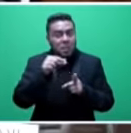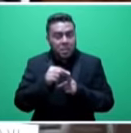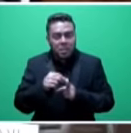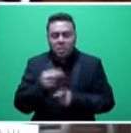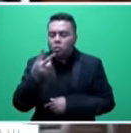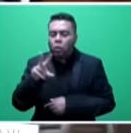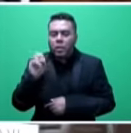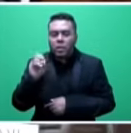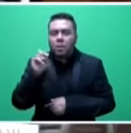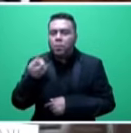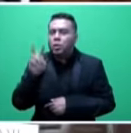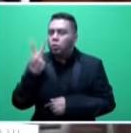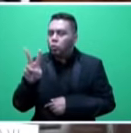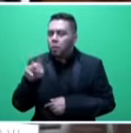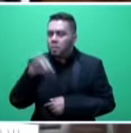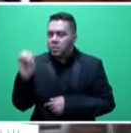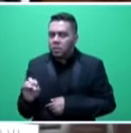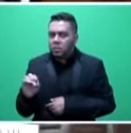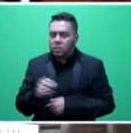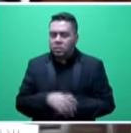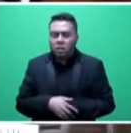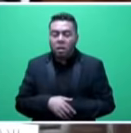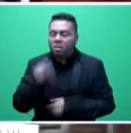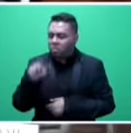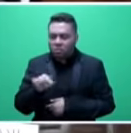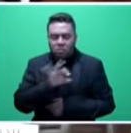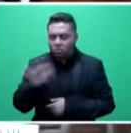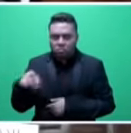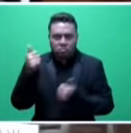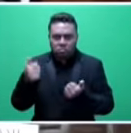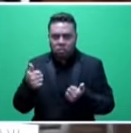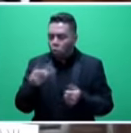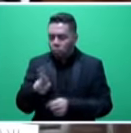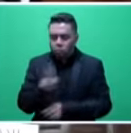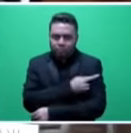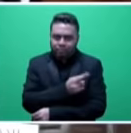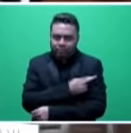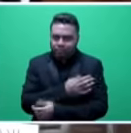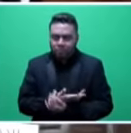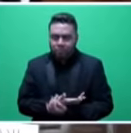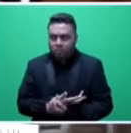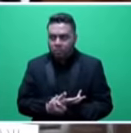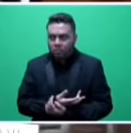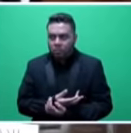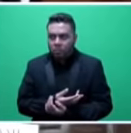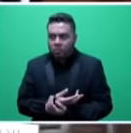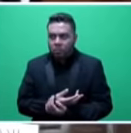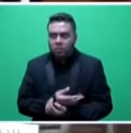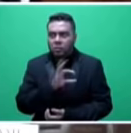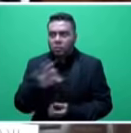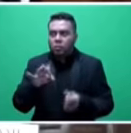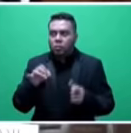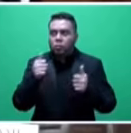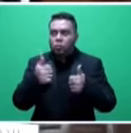20.2%. That is absolutely reckless and irresponsible. There is no such